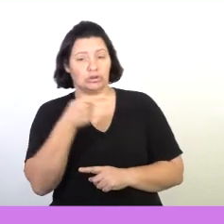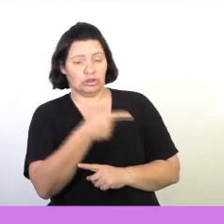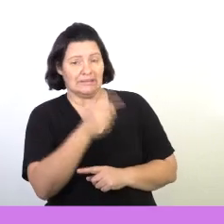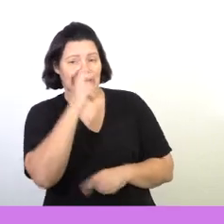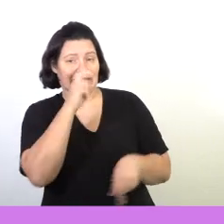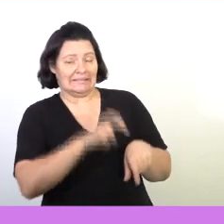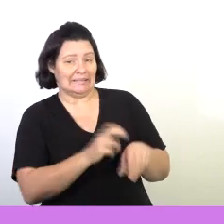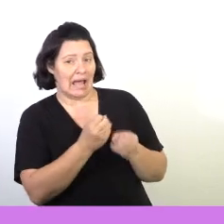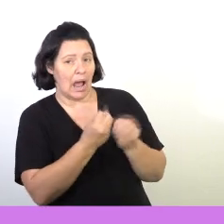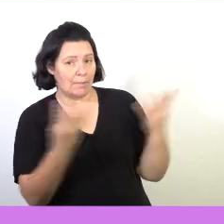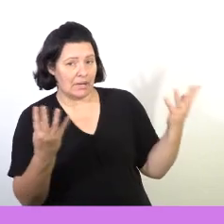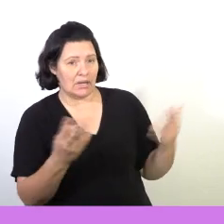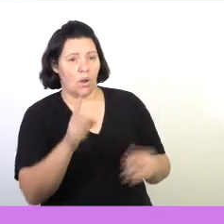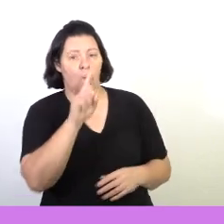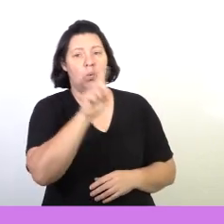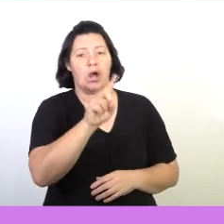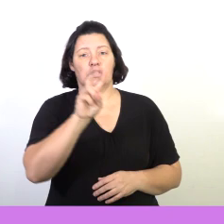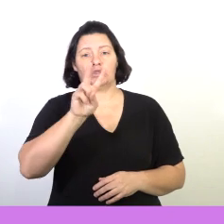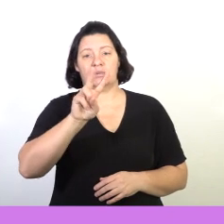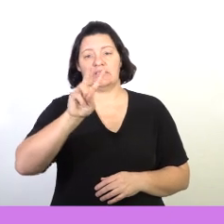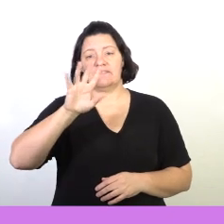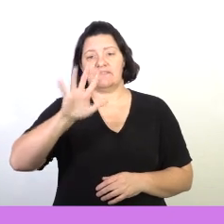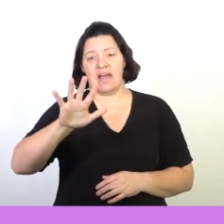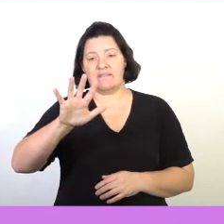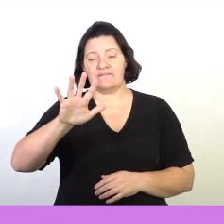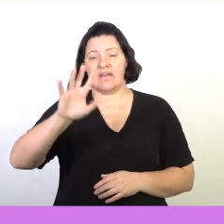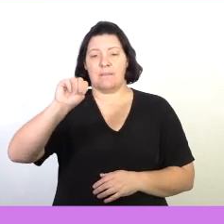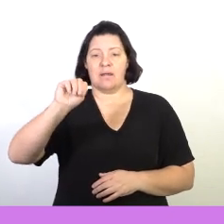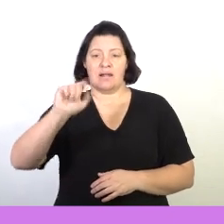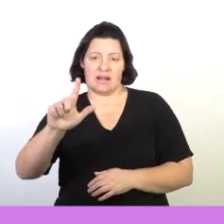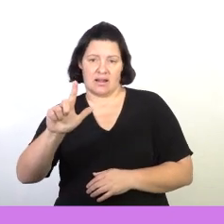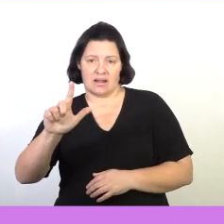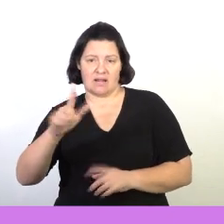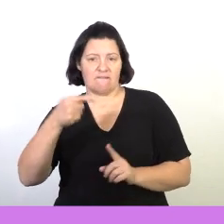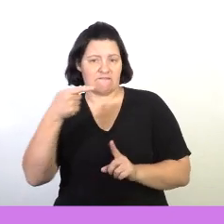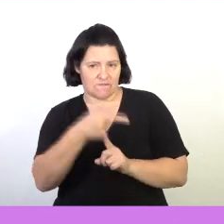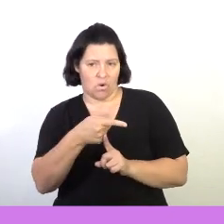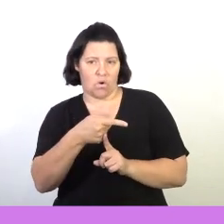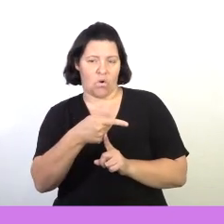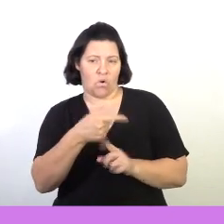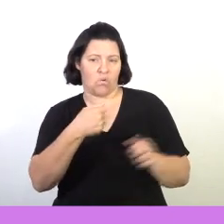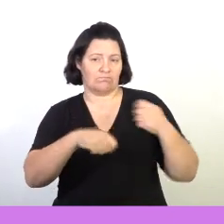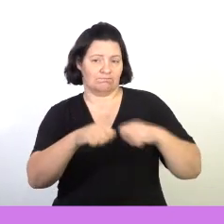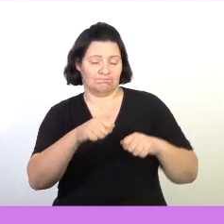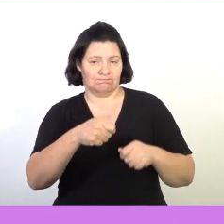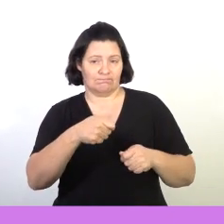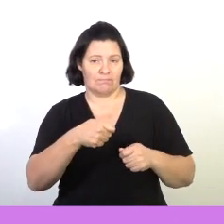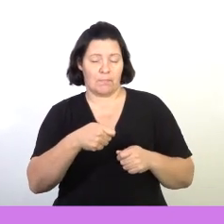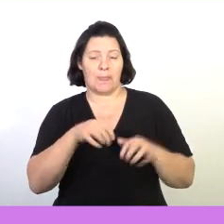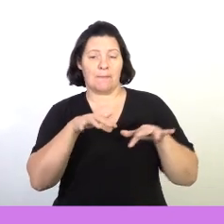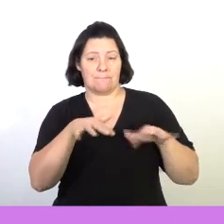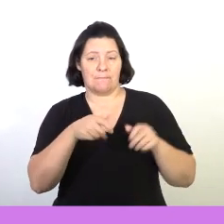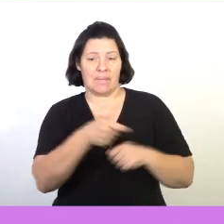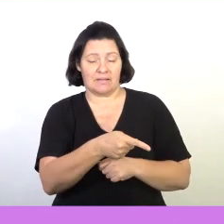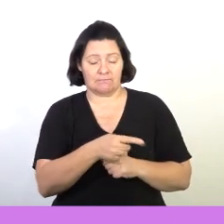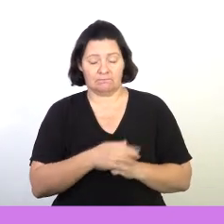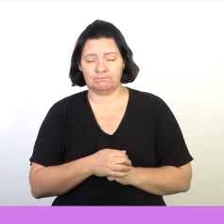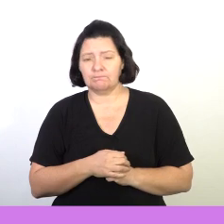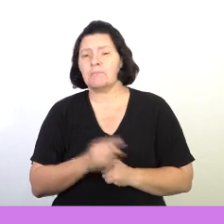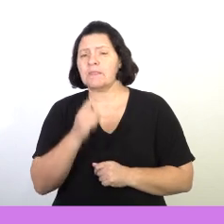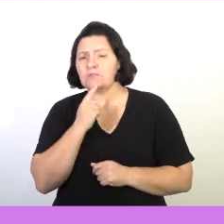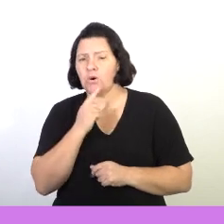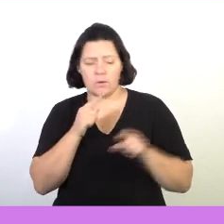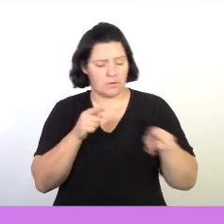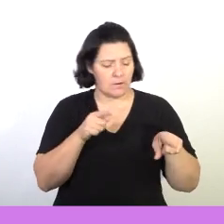However, she needs 125 milliliters for this recipe. Remember, we keep